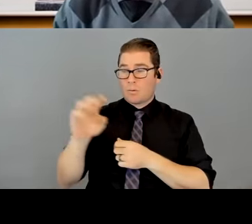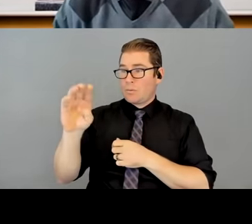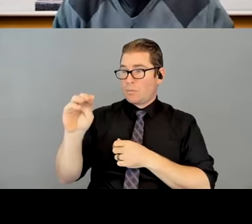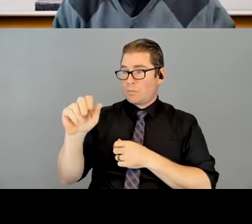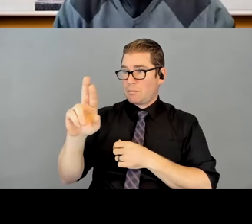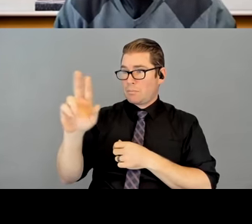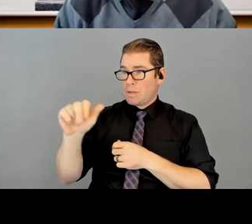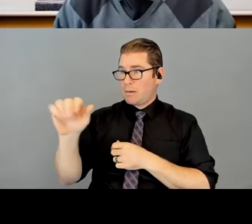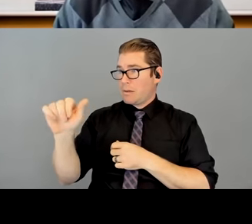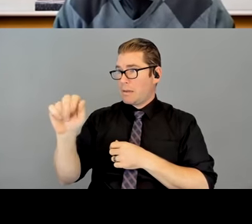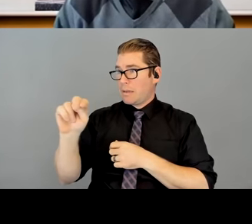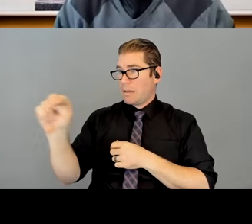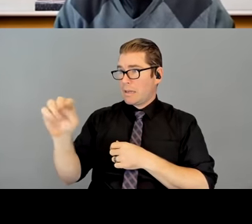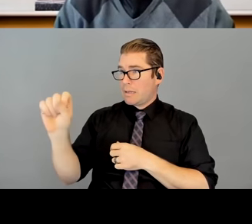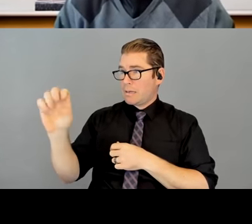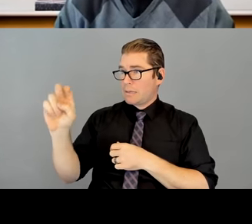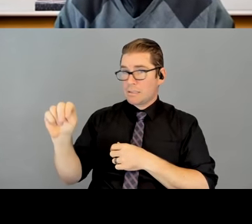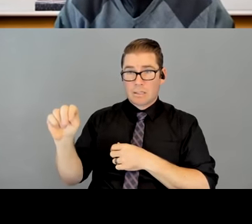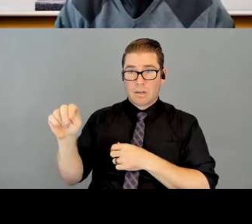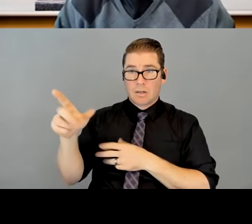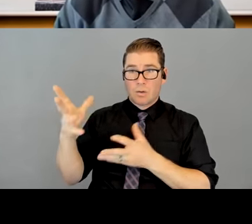else? Thank you.